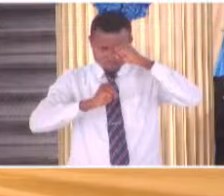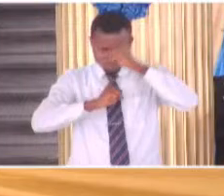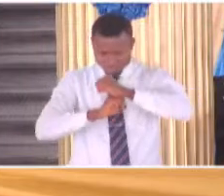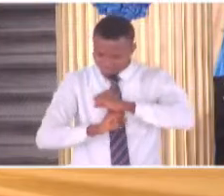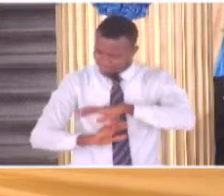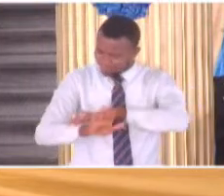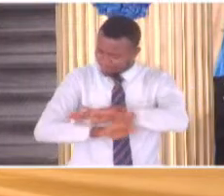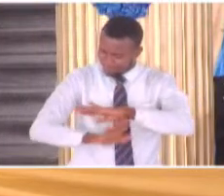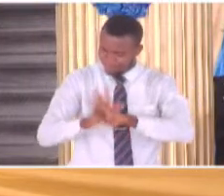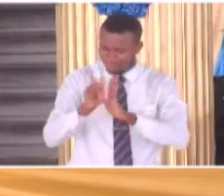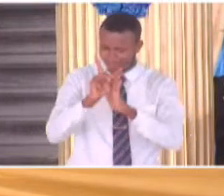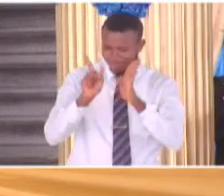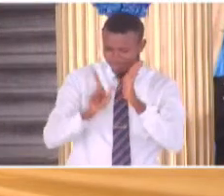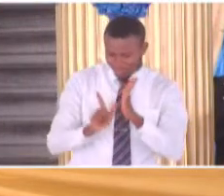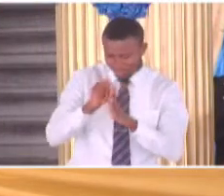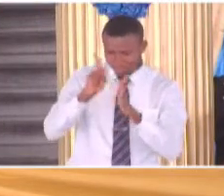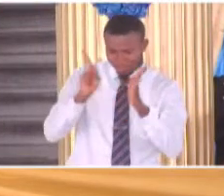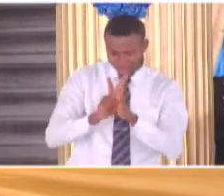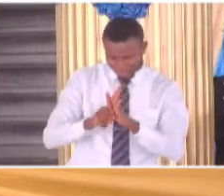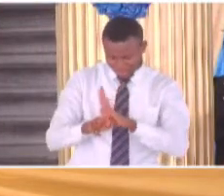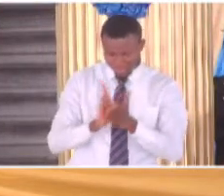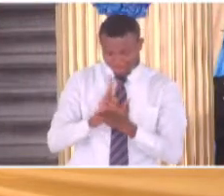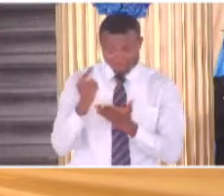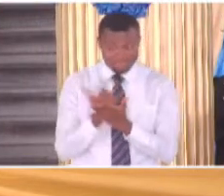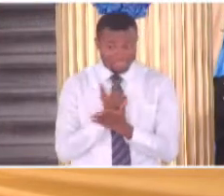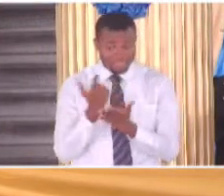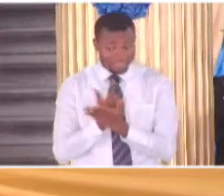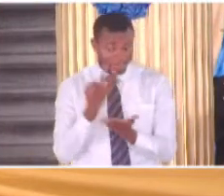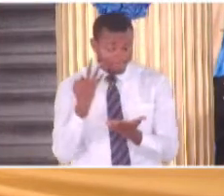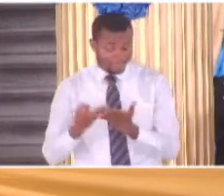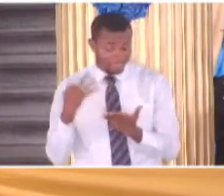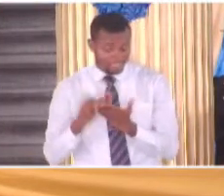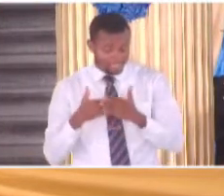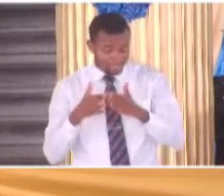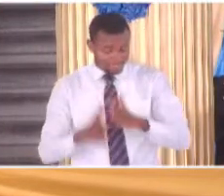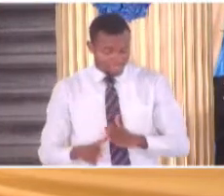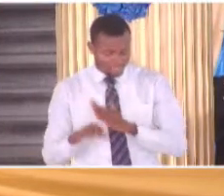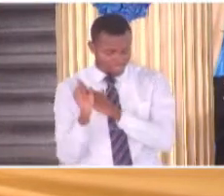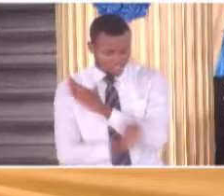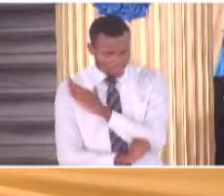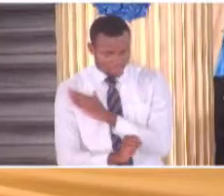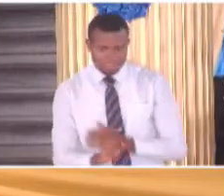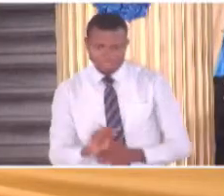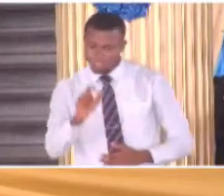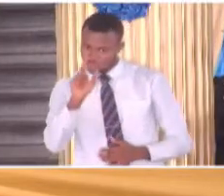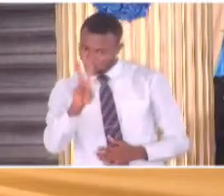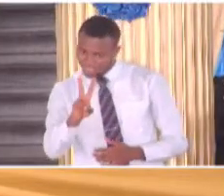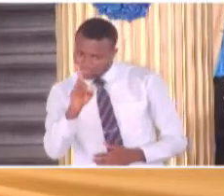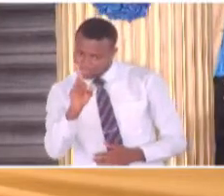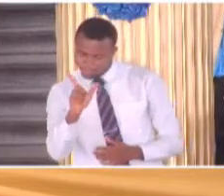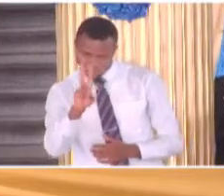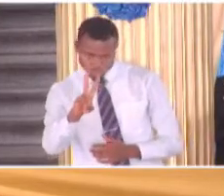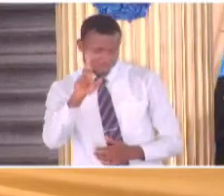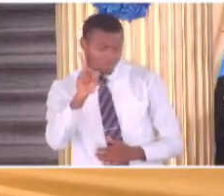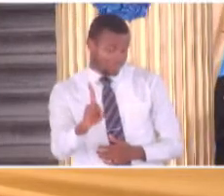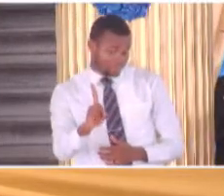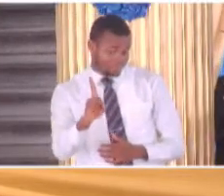of the University of Ghana, financial leadership, and 21st century leadership skills.